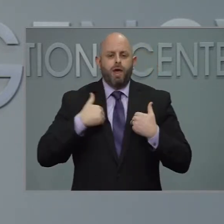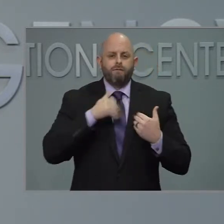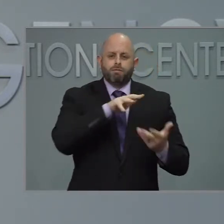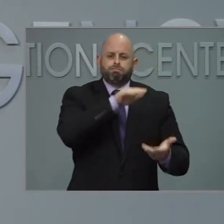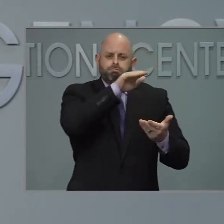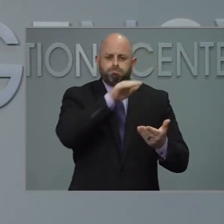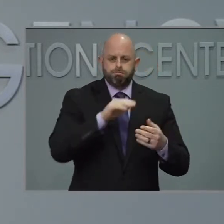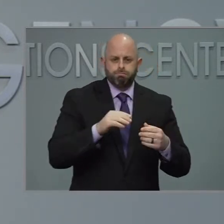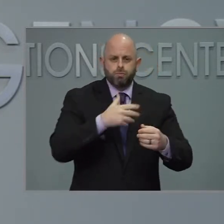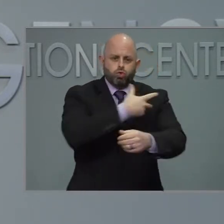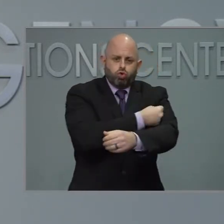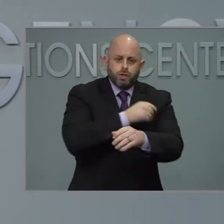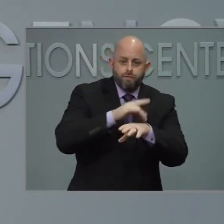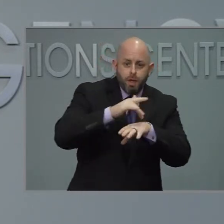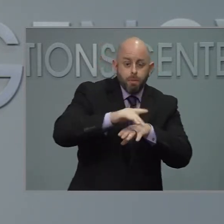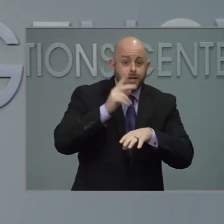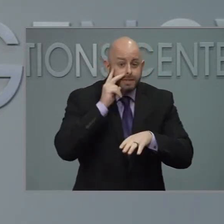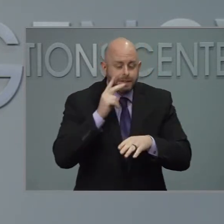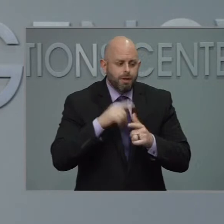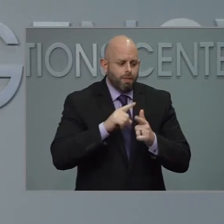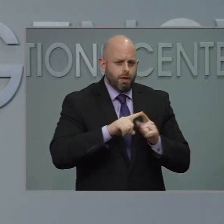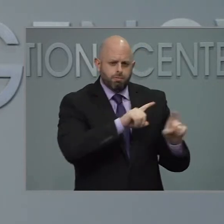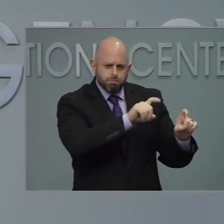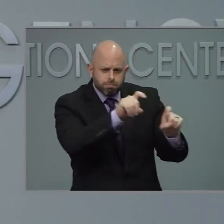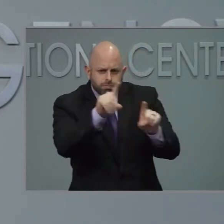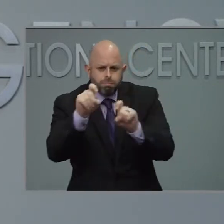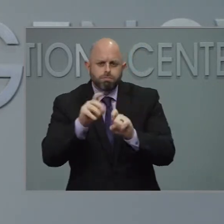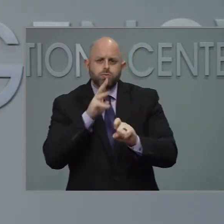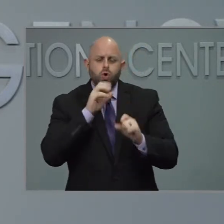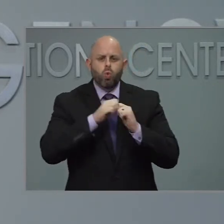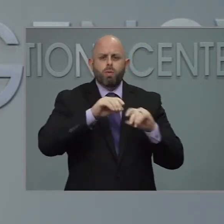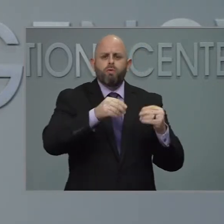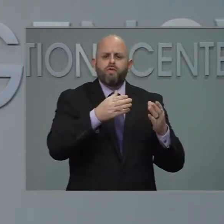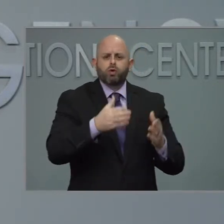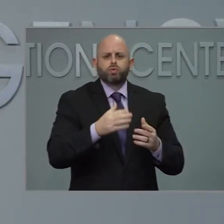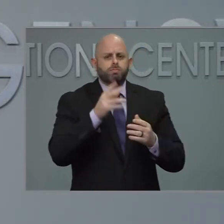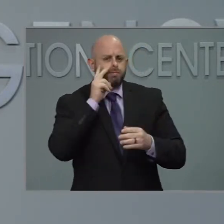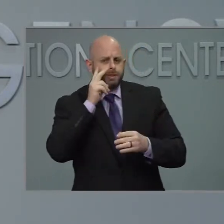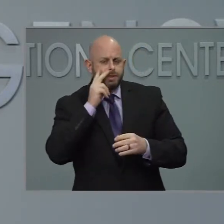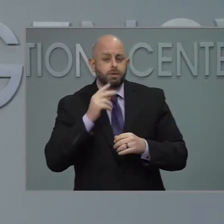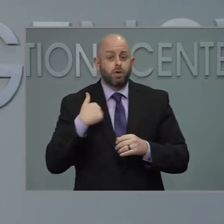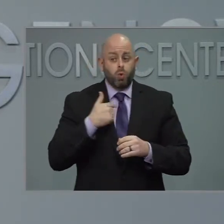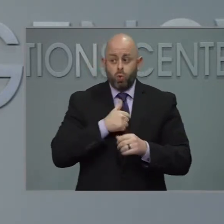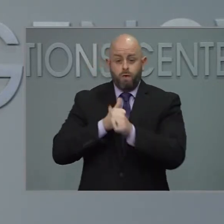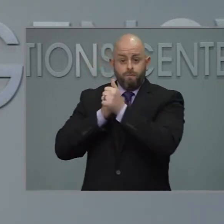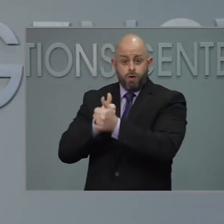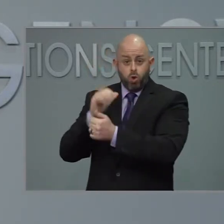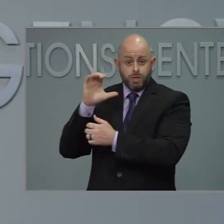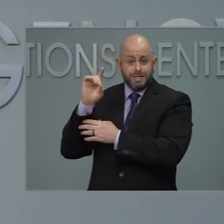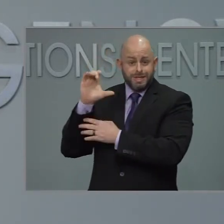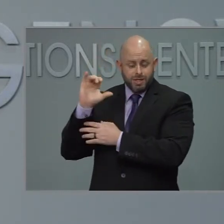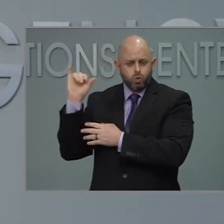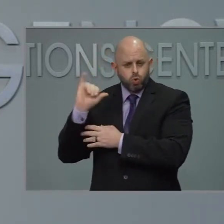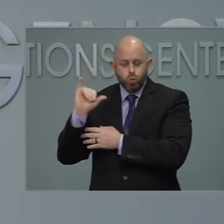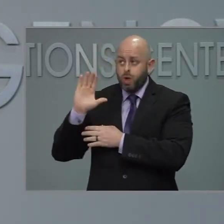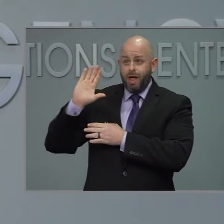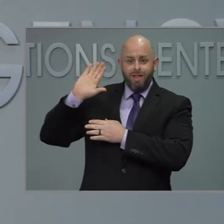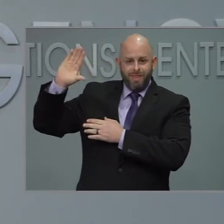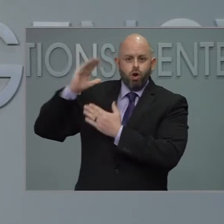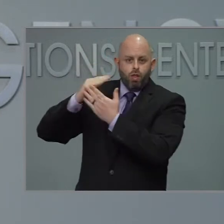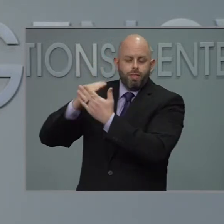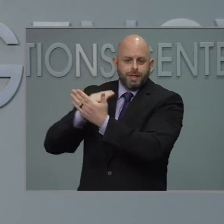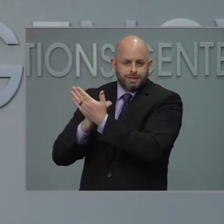vaccine providers about that. And as far as the health conditions, again, we follow the guidance of the Centers Centers for Disease Control. It is their list